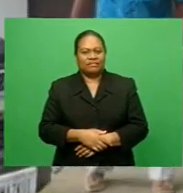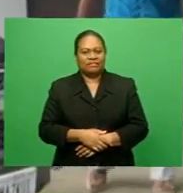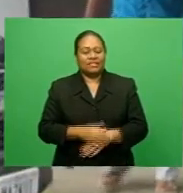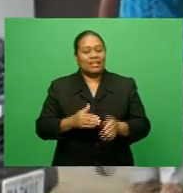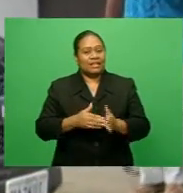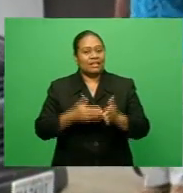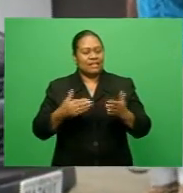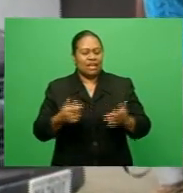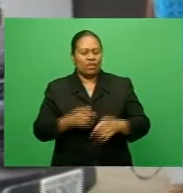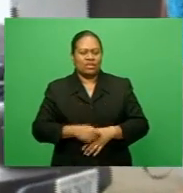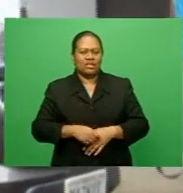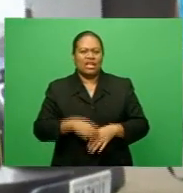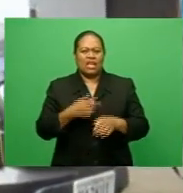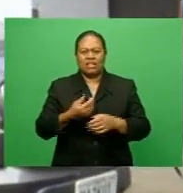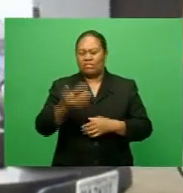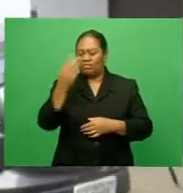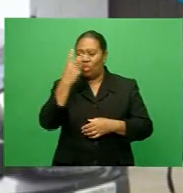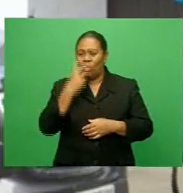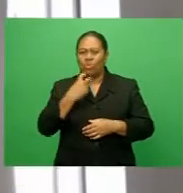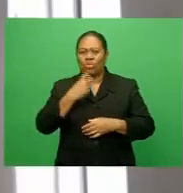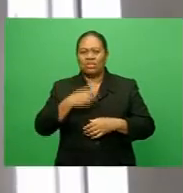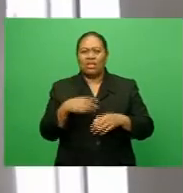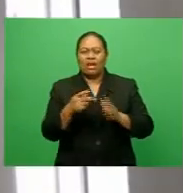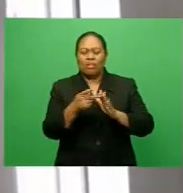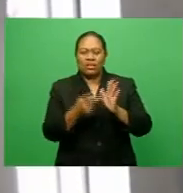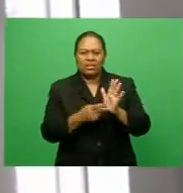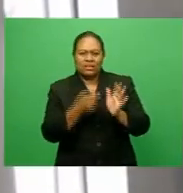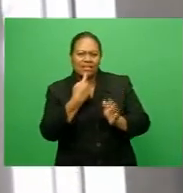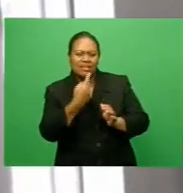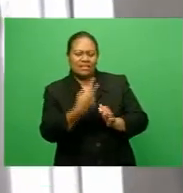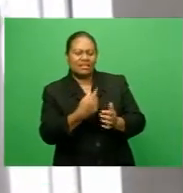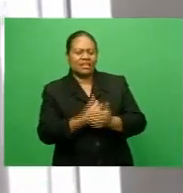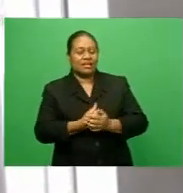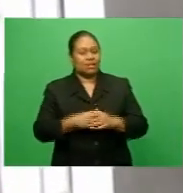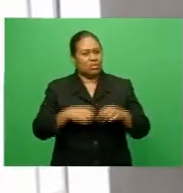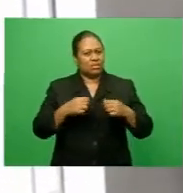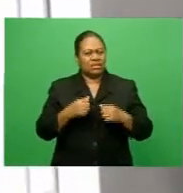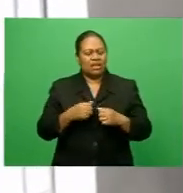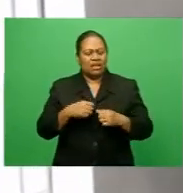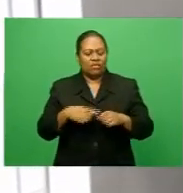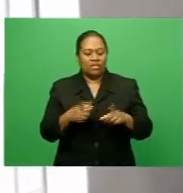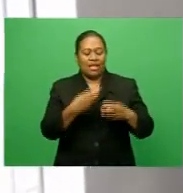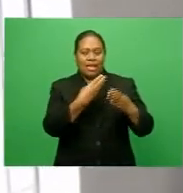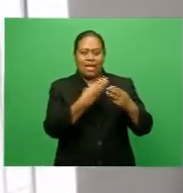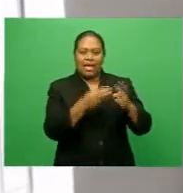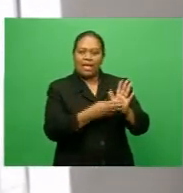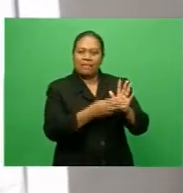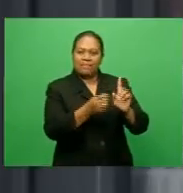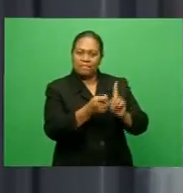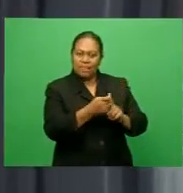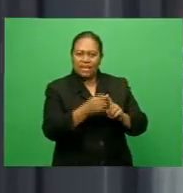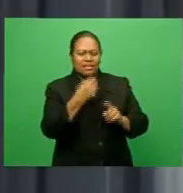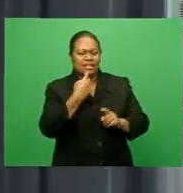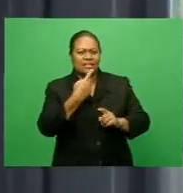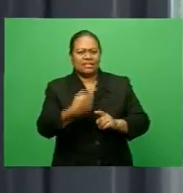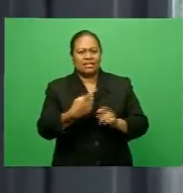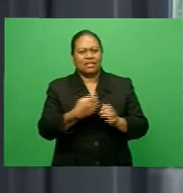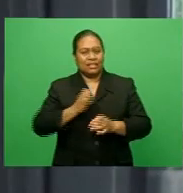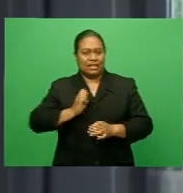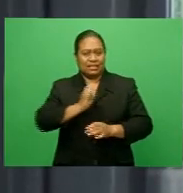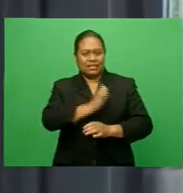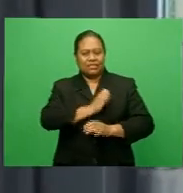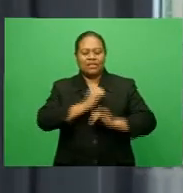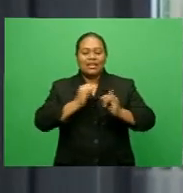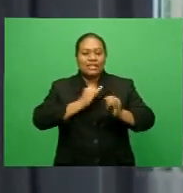his appointment, the former politician and current academic was constantly attacked by Sodelpa MPs and party executives. Even with the